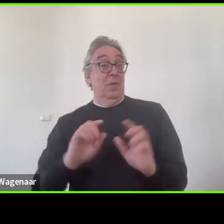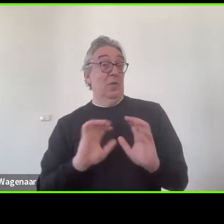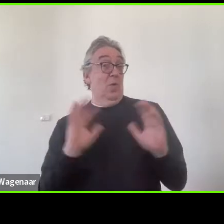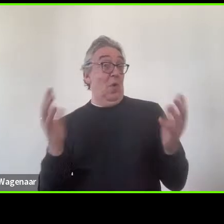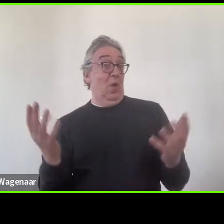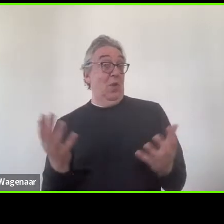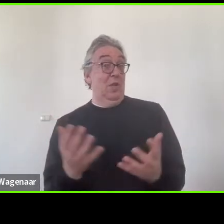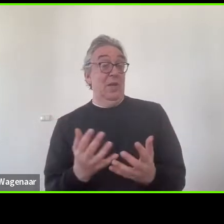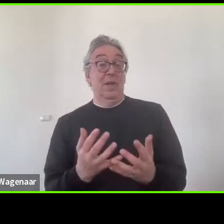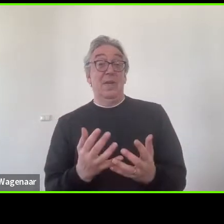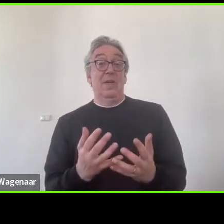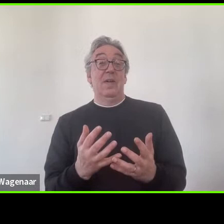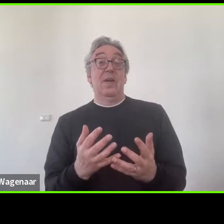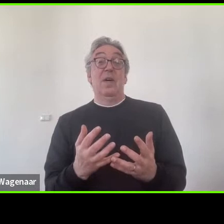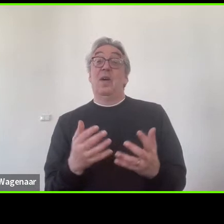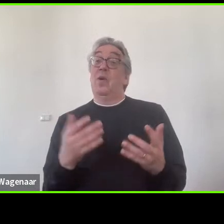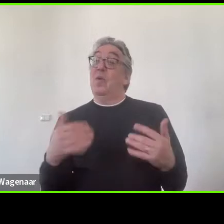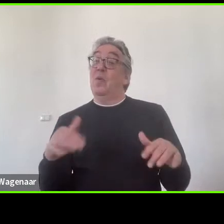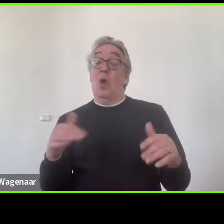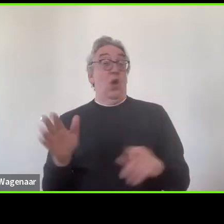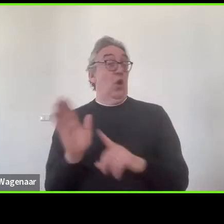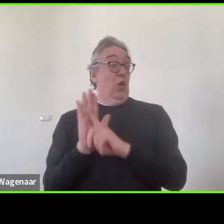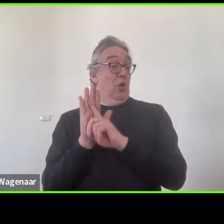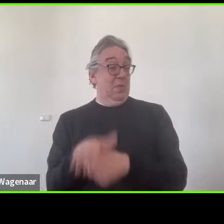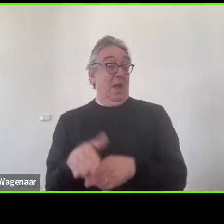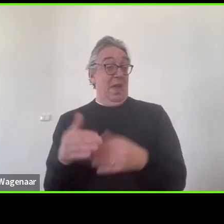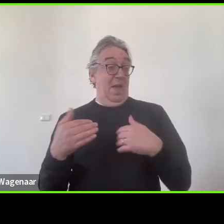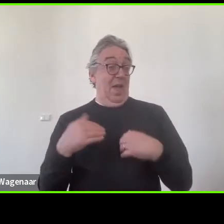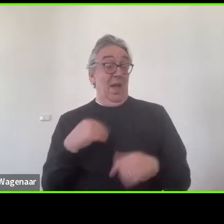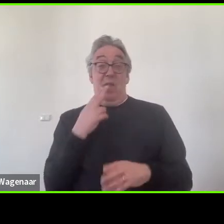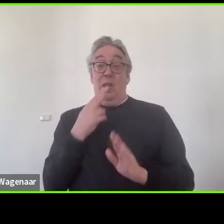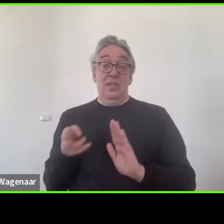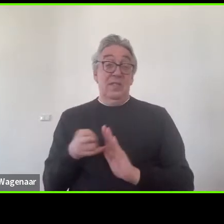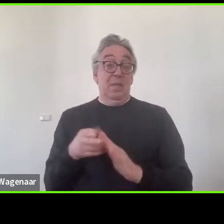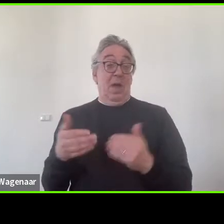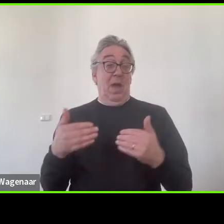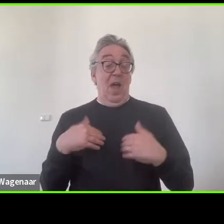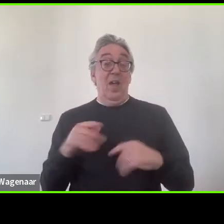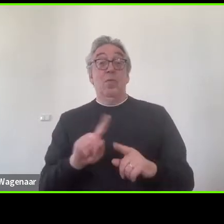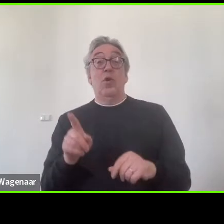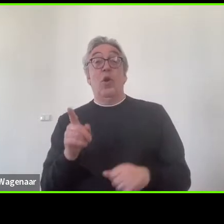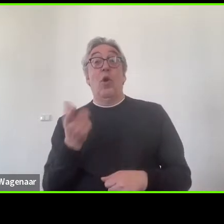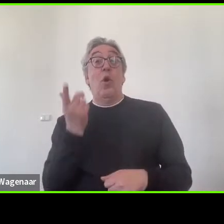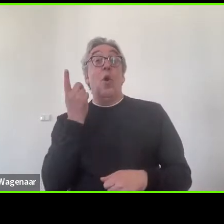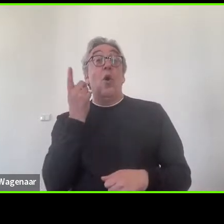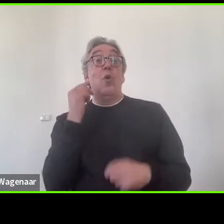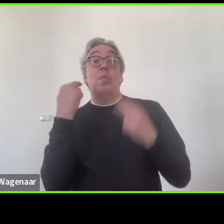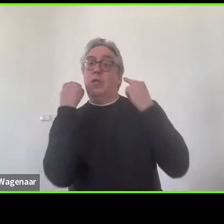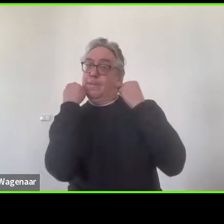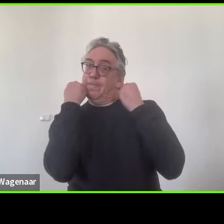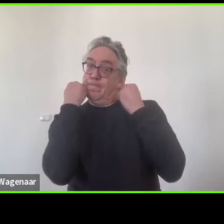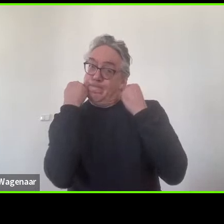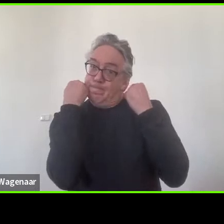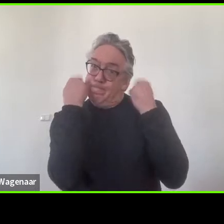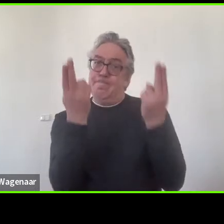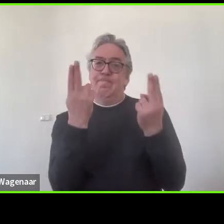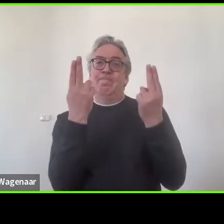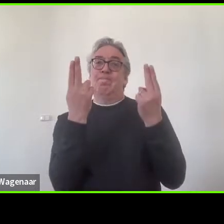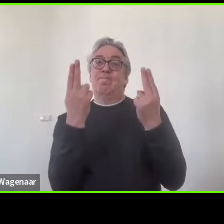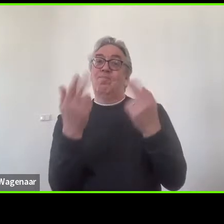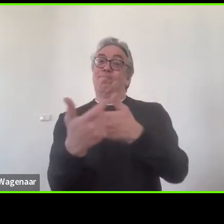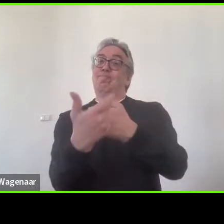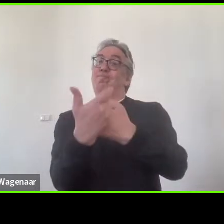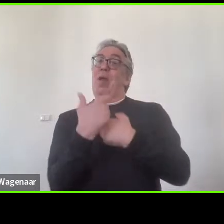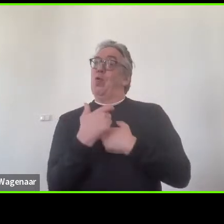challenges, discrimination and stigma faced, are pushing back and breaking the glass ceiling